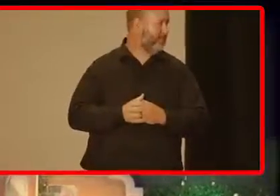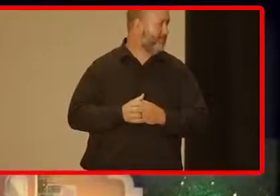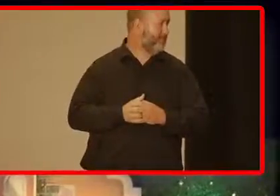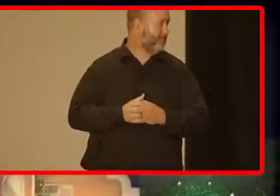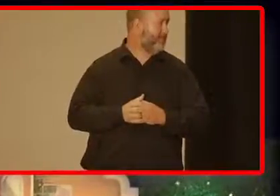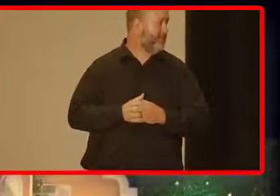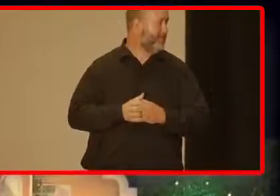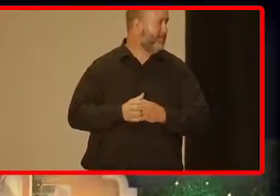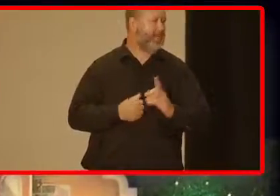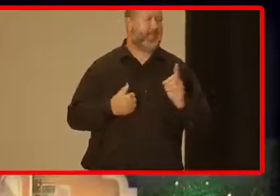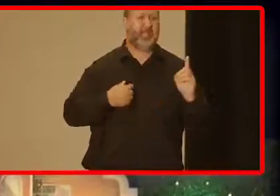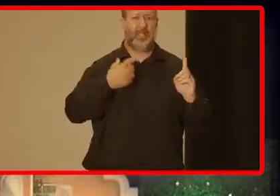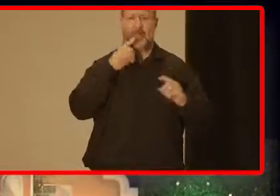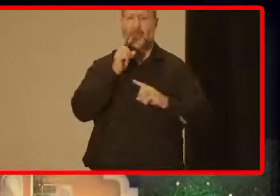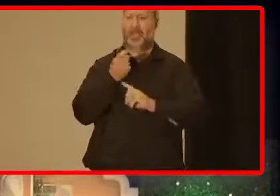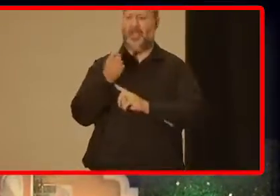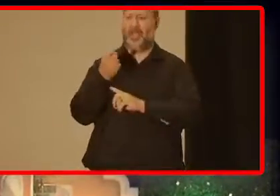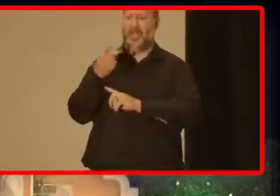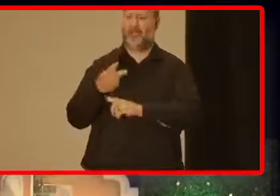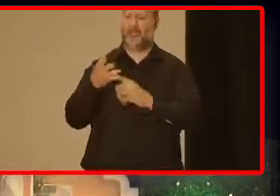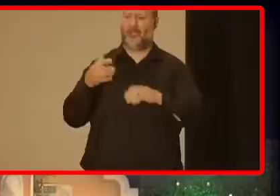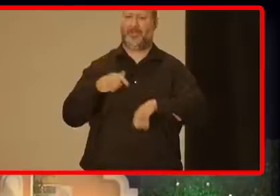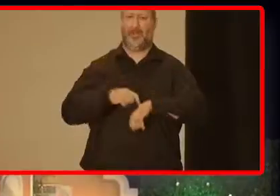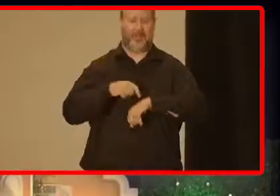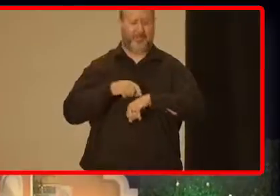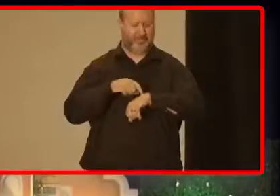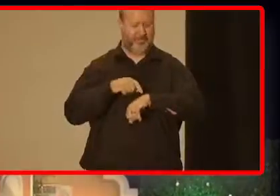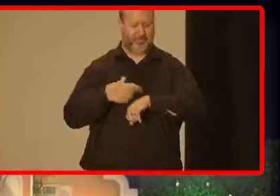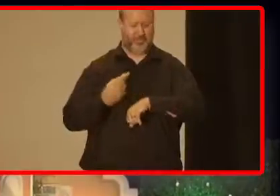All right, it says I've got a minute and a half.